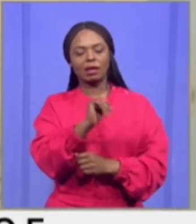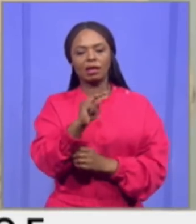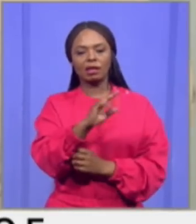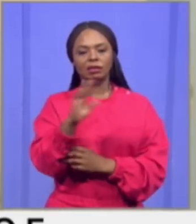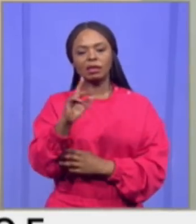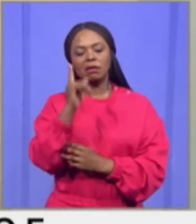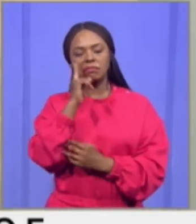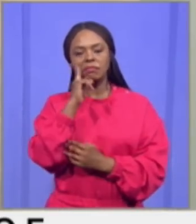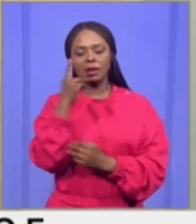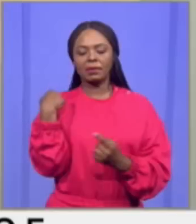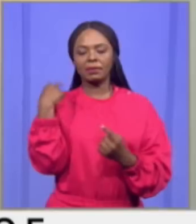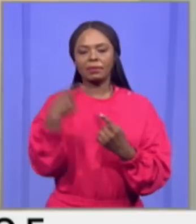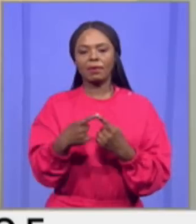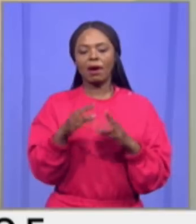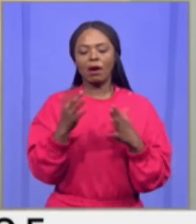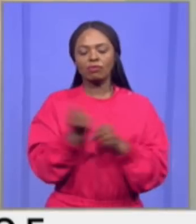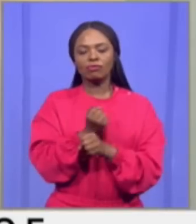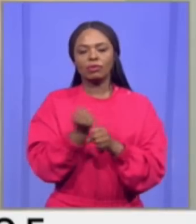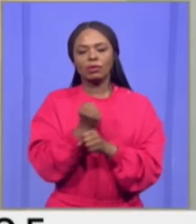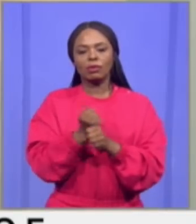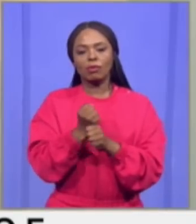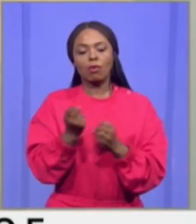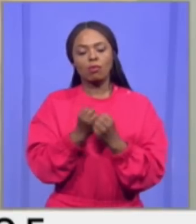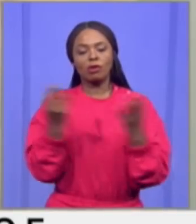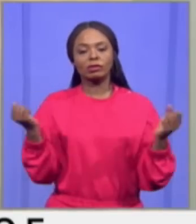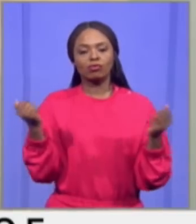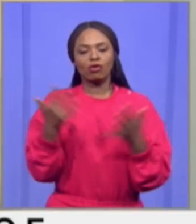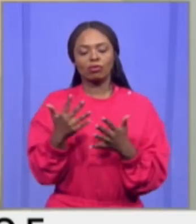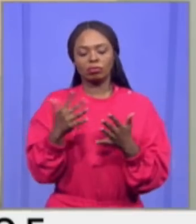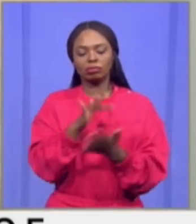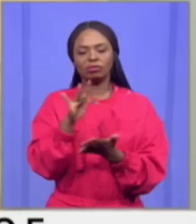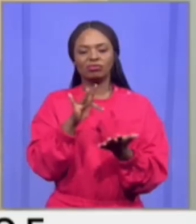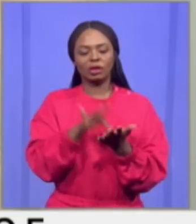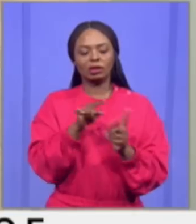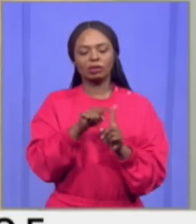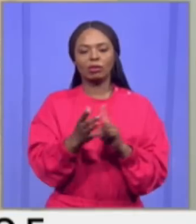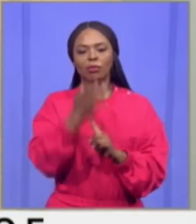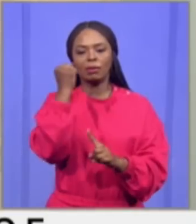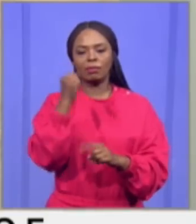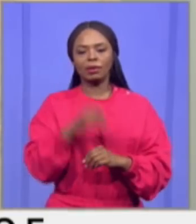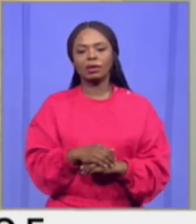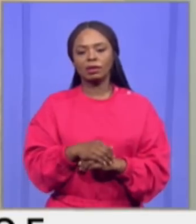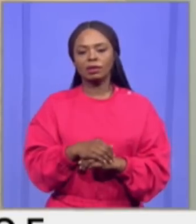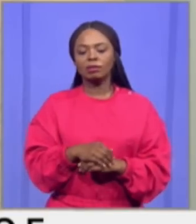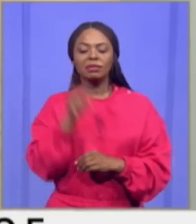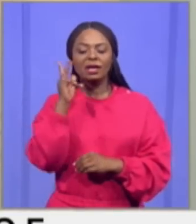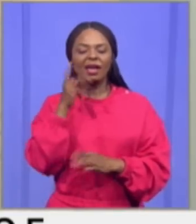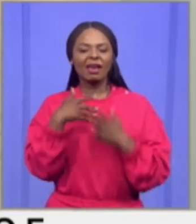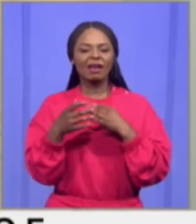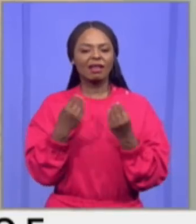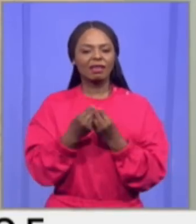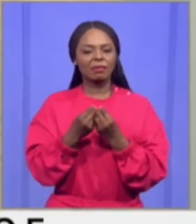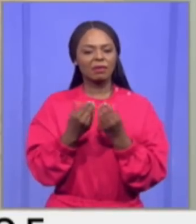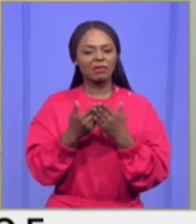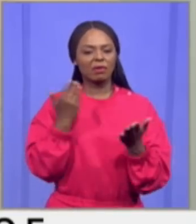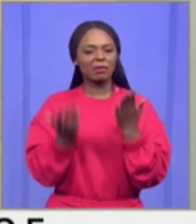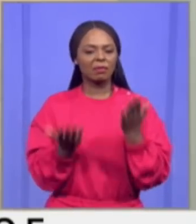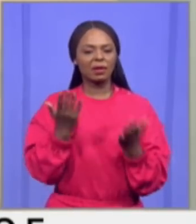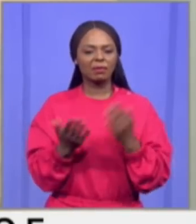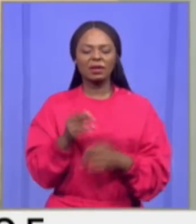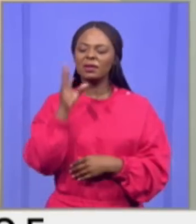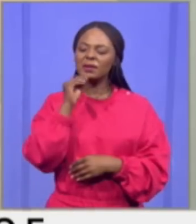your position came as a surprise to a lot of people. What was that talk about? Did you hear anything about that? Talk about